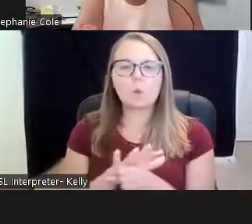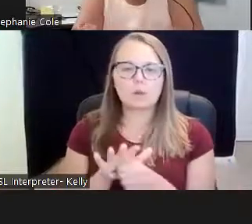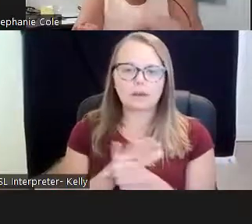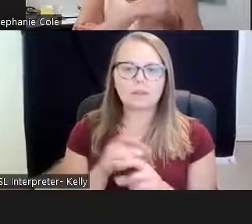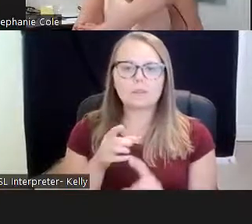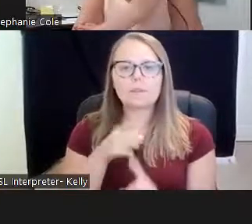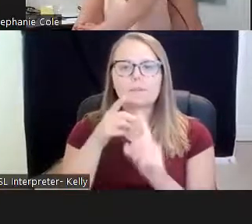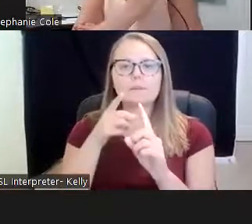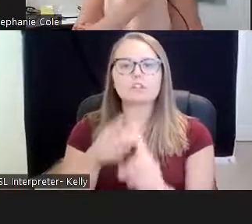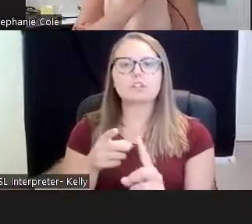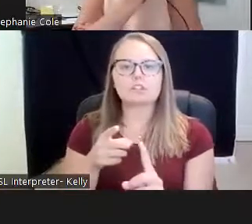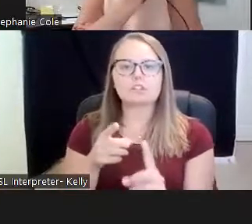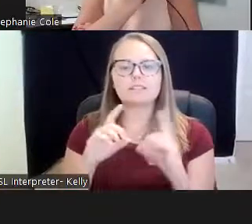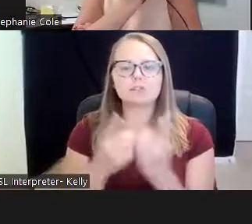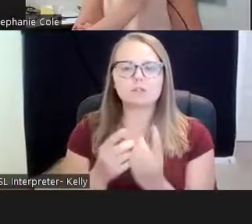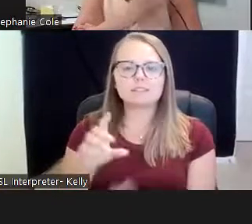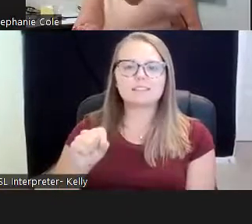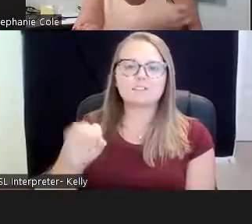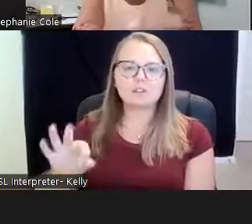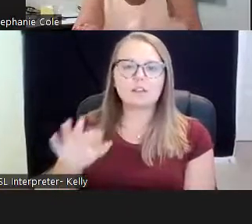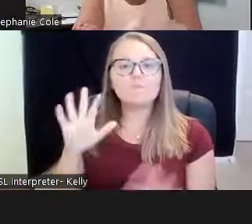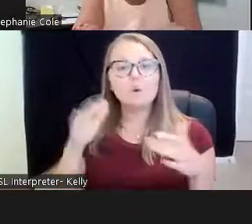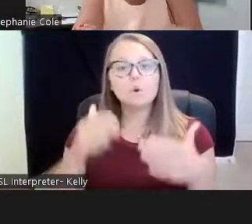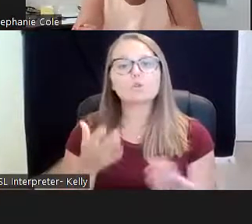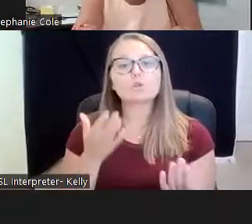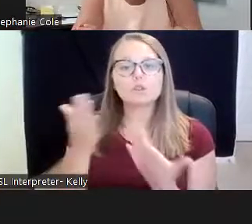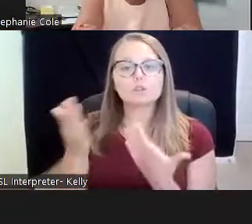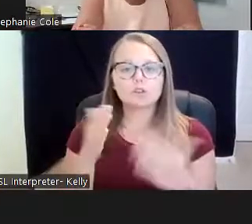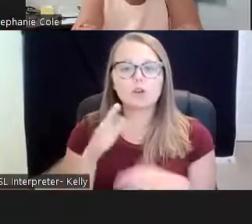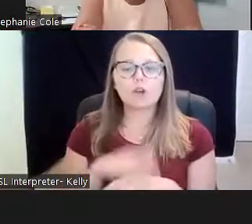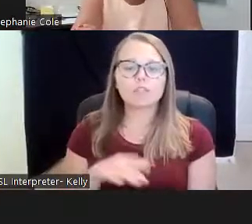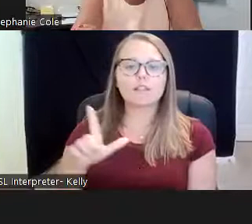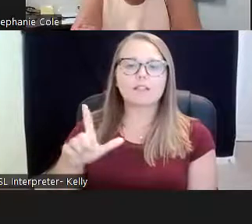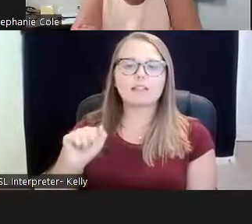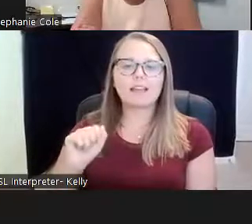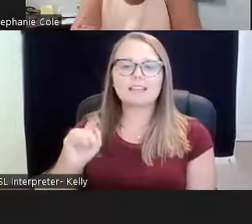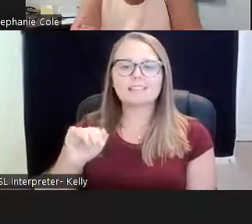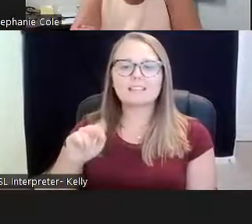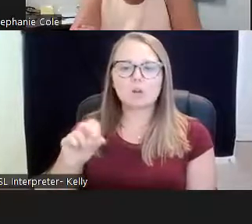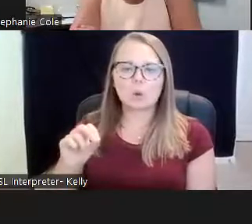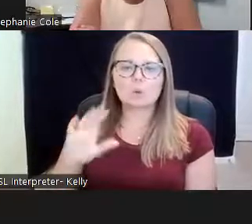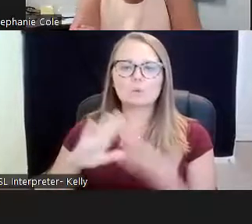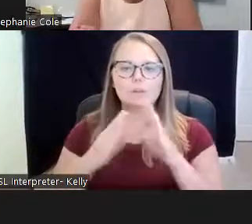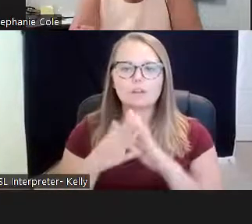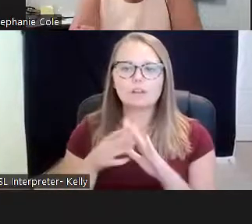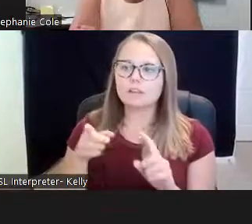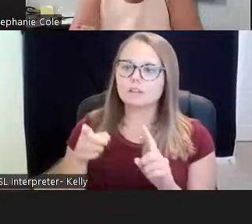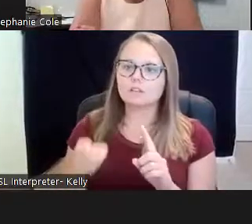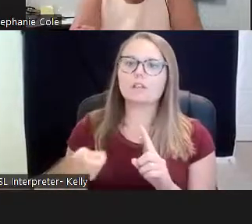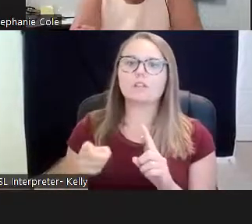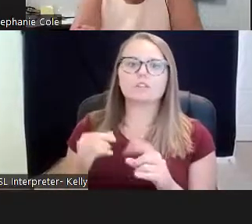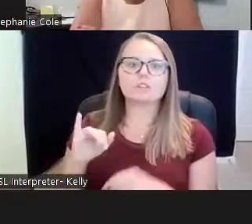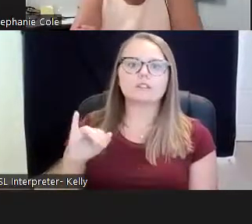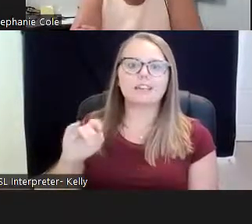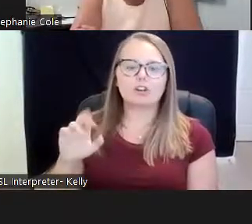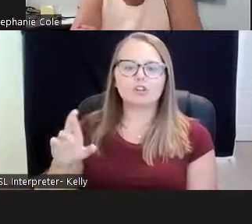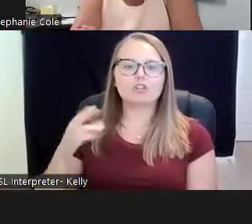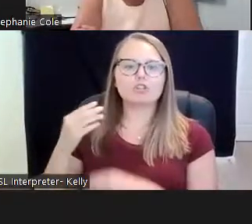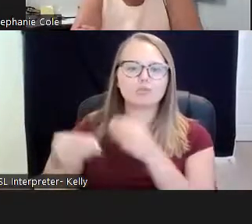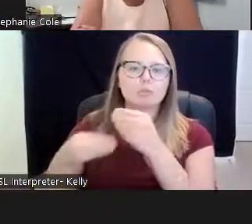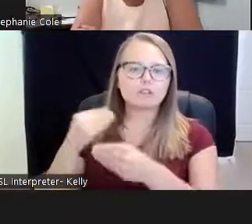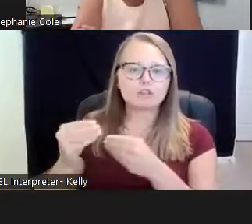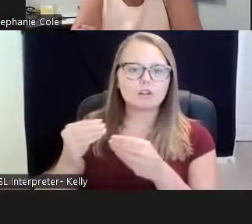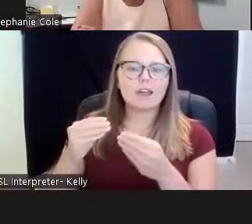of San Francisco and focuses services on the Latino community. Their series of intergenerational activities is